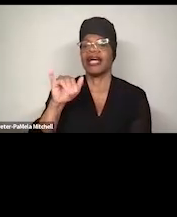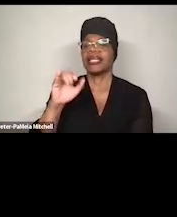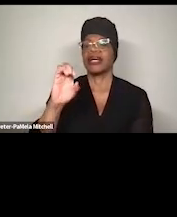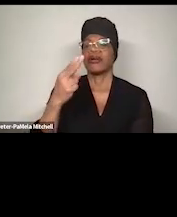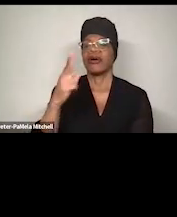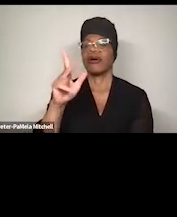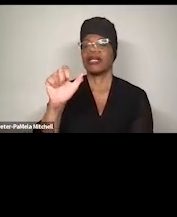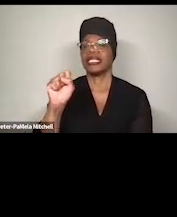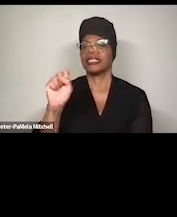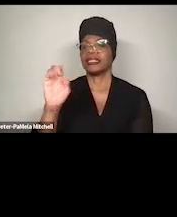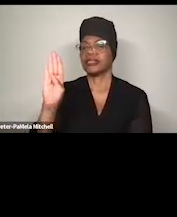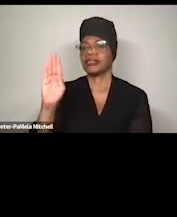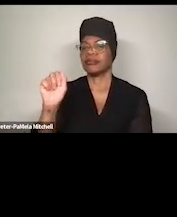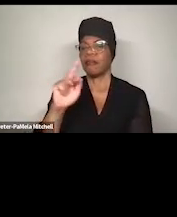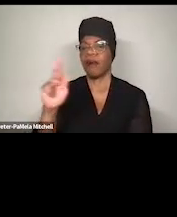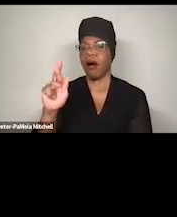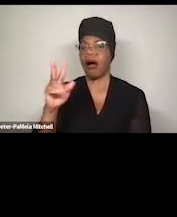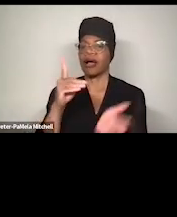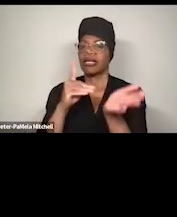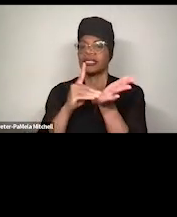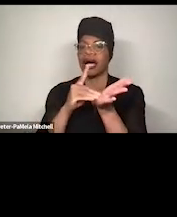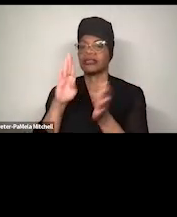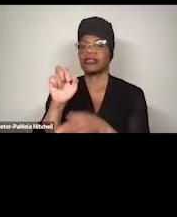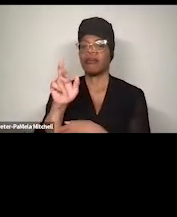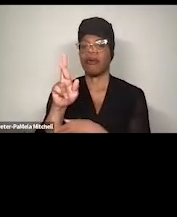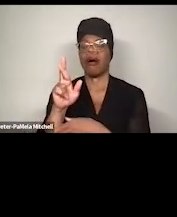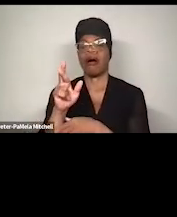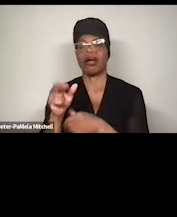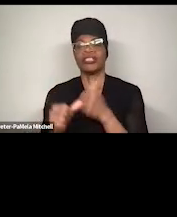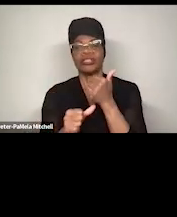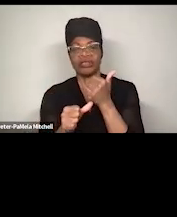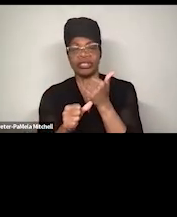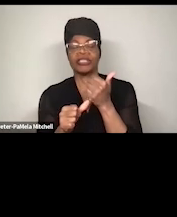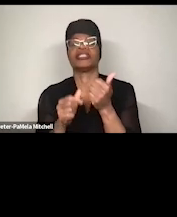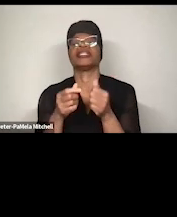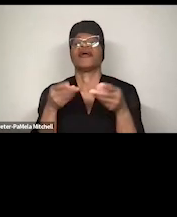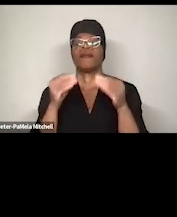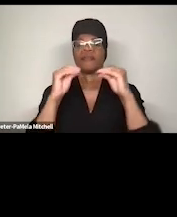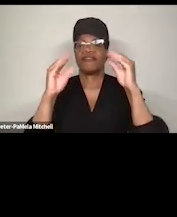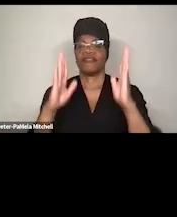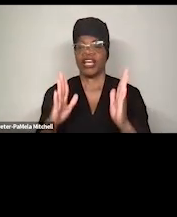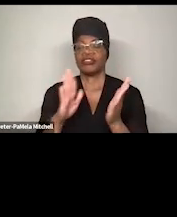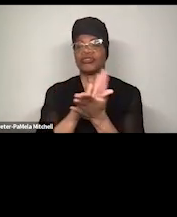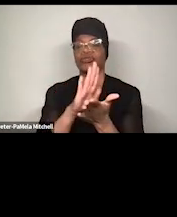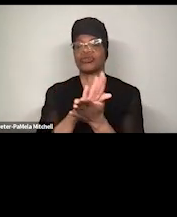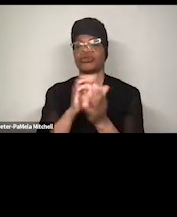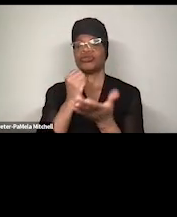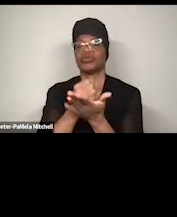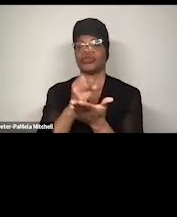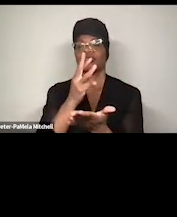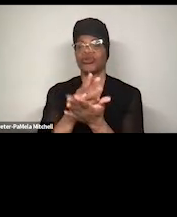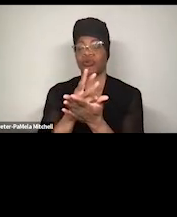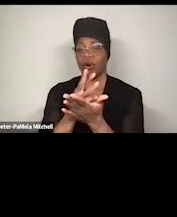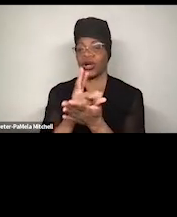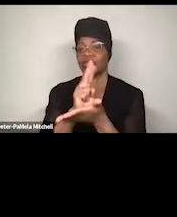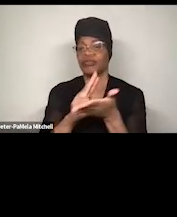Barr joining us. Dr. Barr is an associate professor in the School of Social Work at the University of Nevada, Las